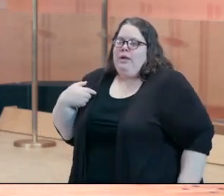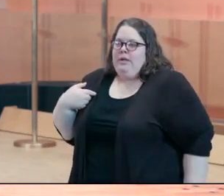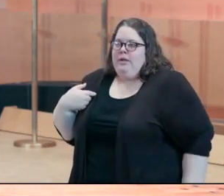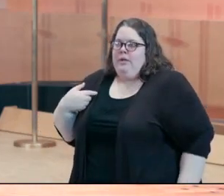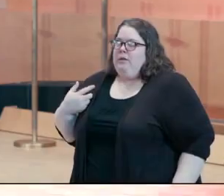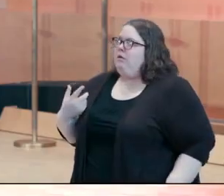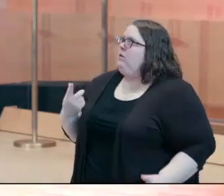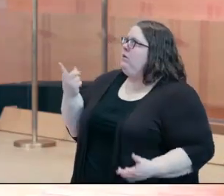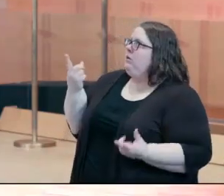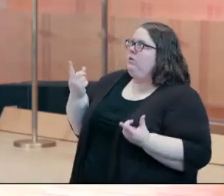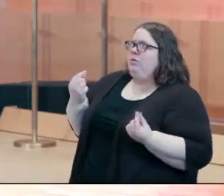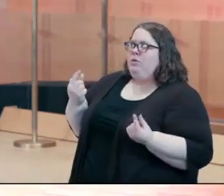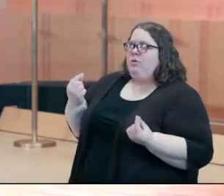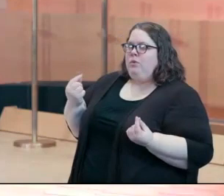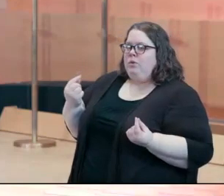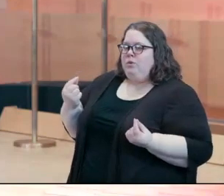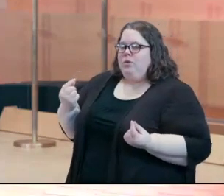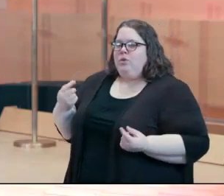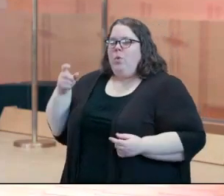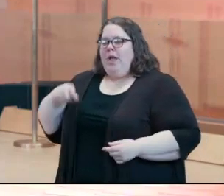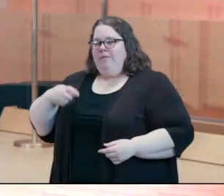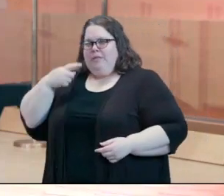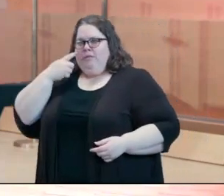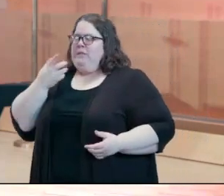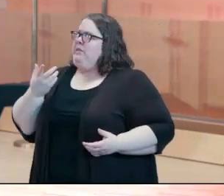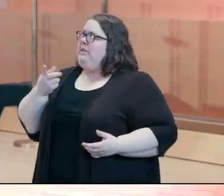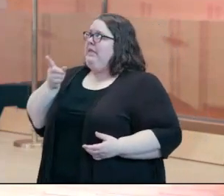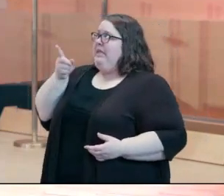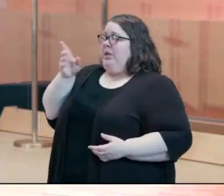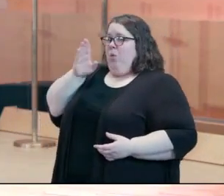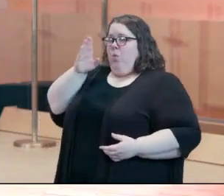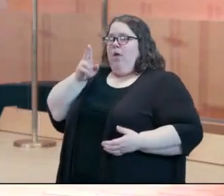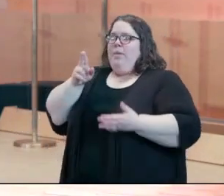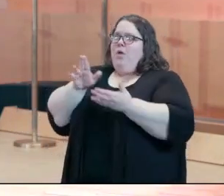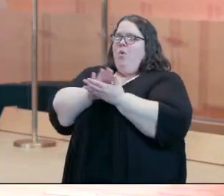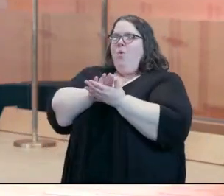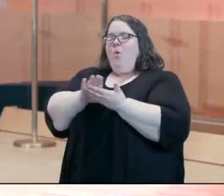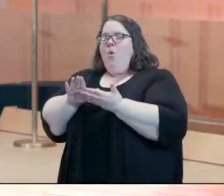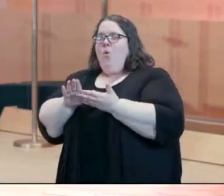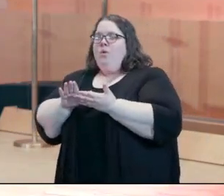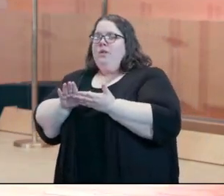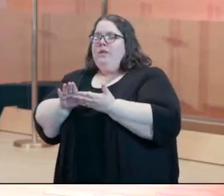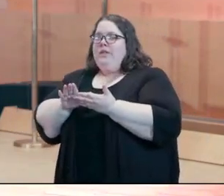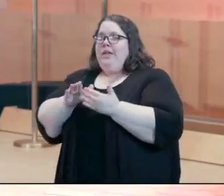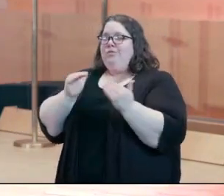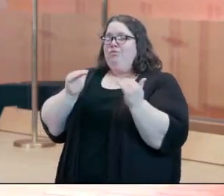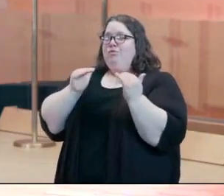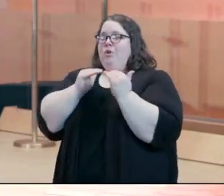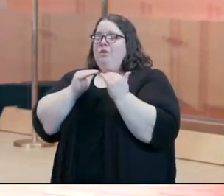to be holy and just, or is he going to be faithful?